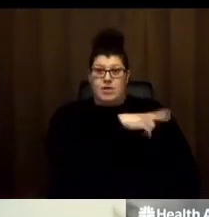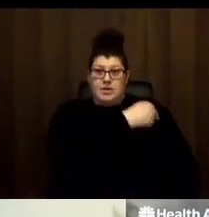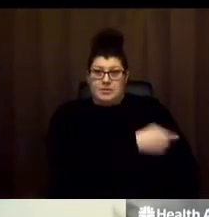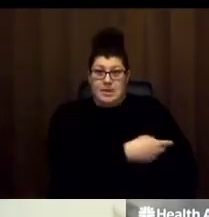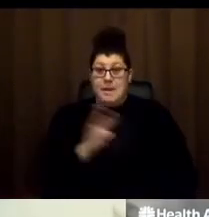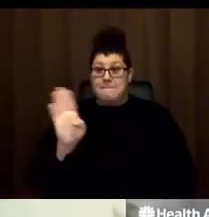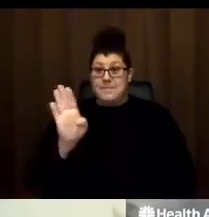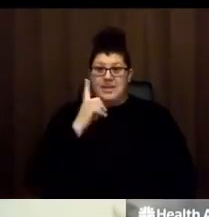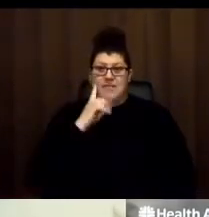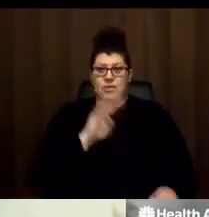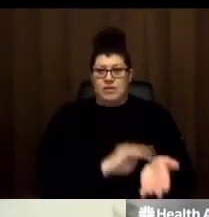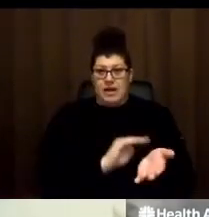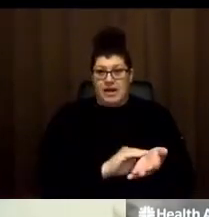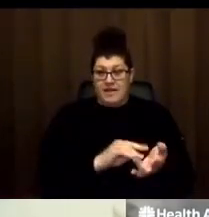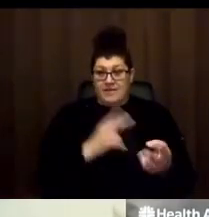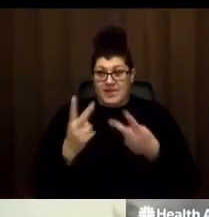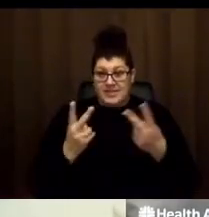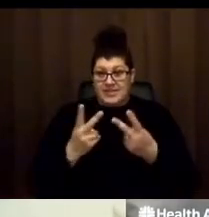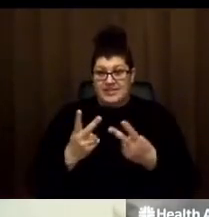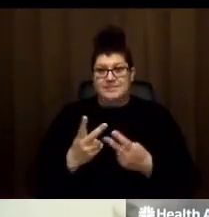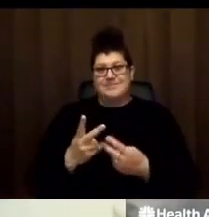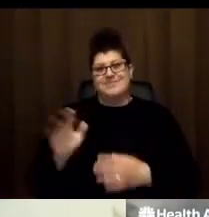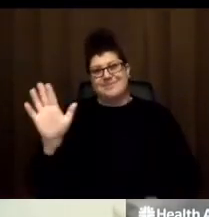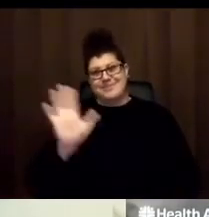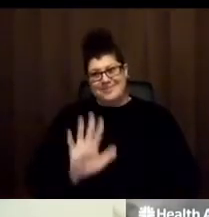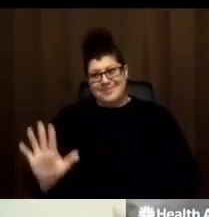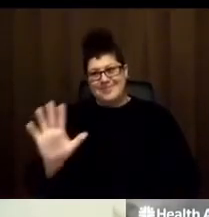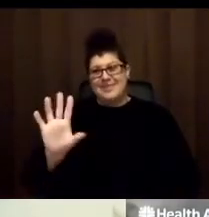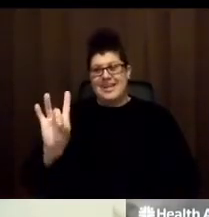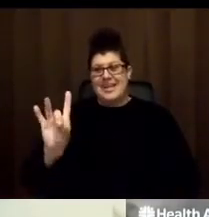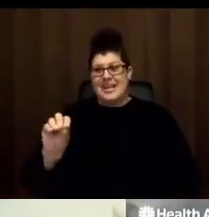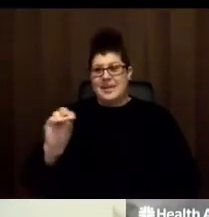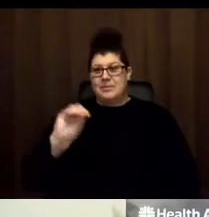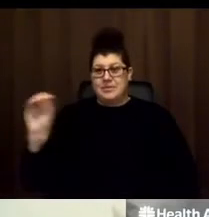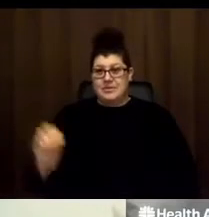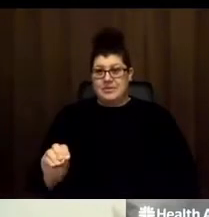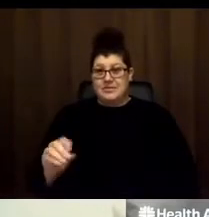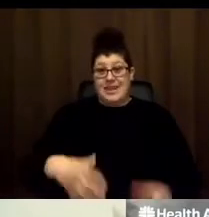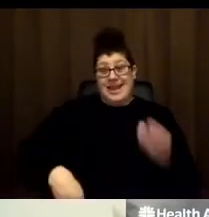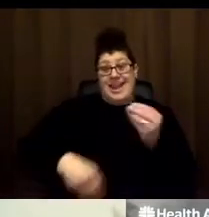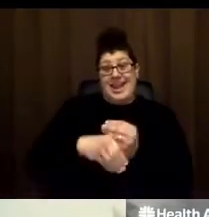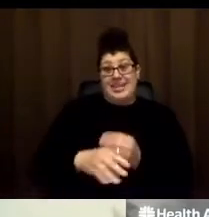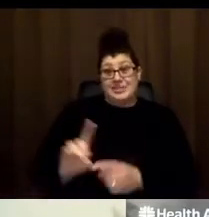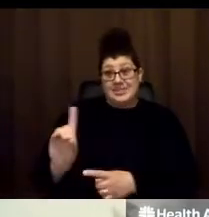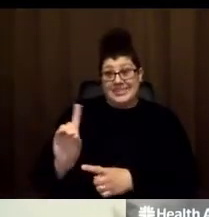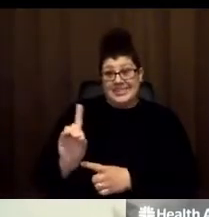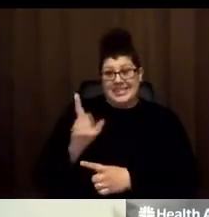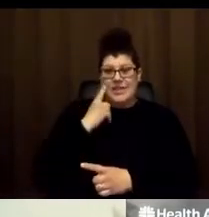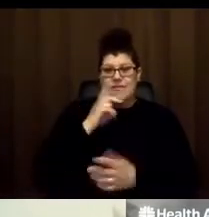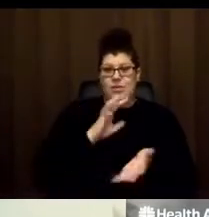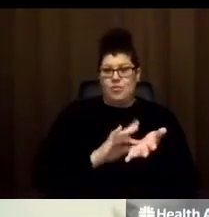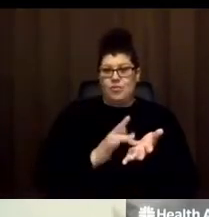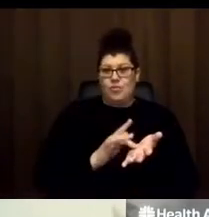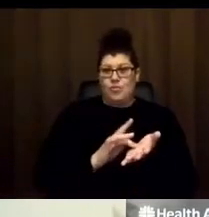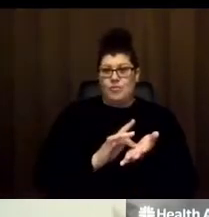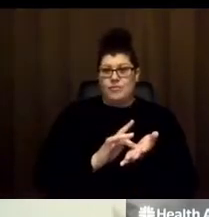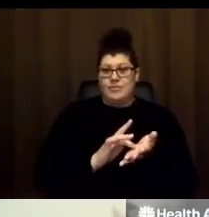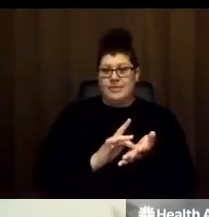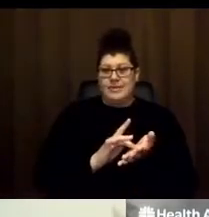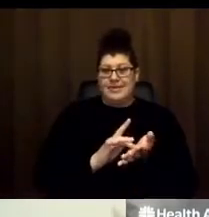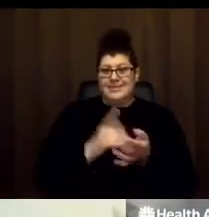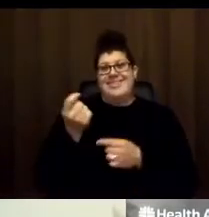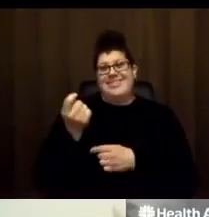coverage, both only paying about 80%. You can add a Part D, your drug coverage, and this will have an additional monthly